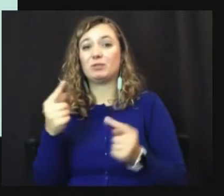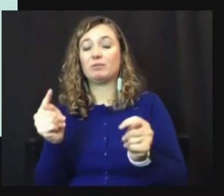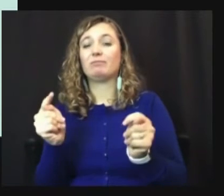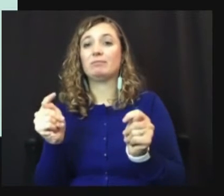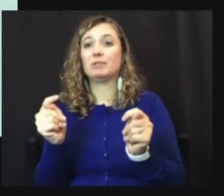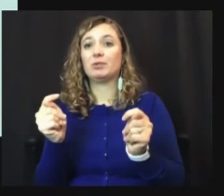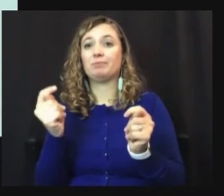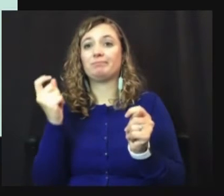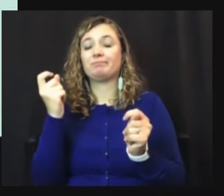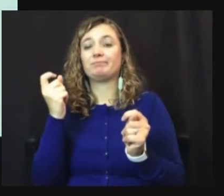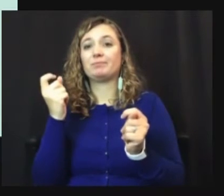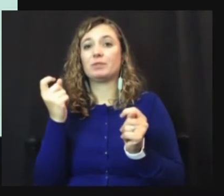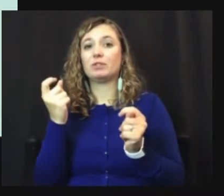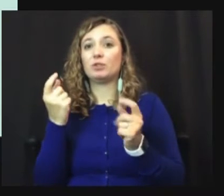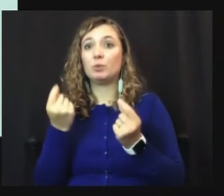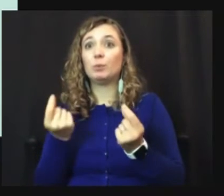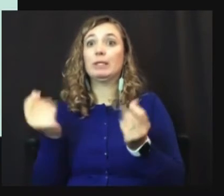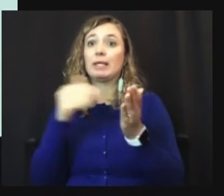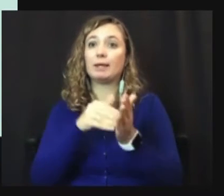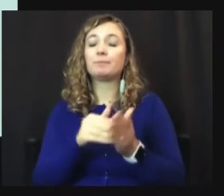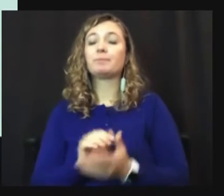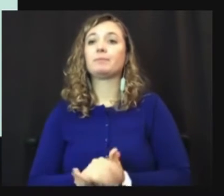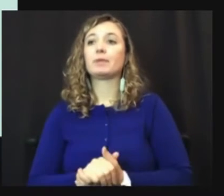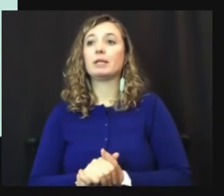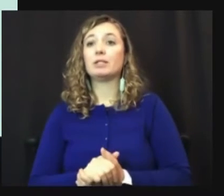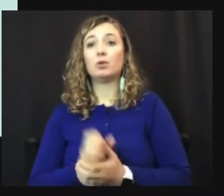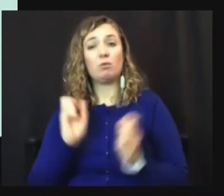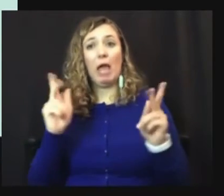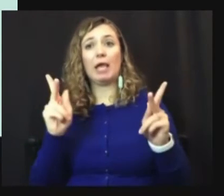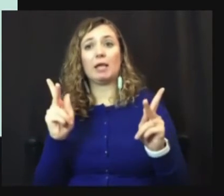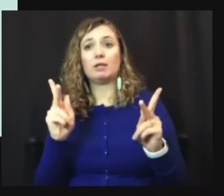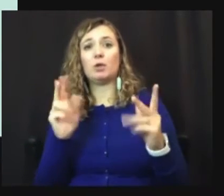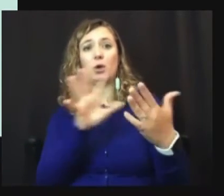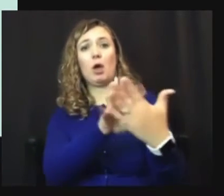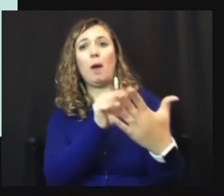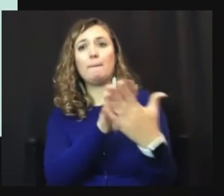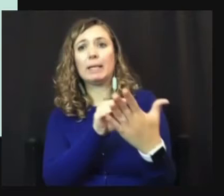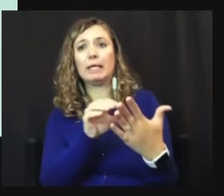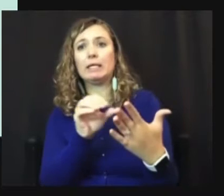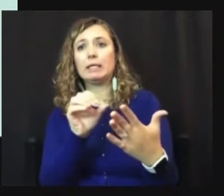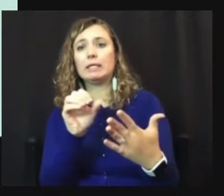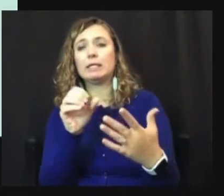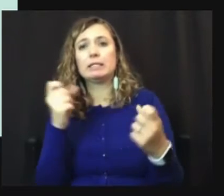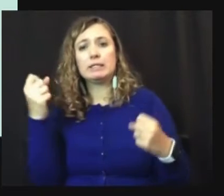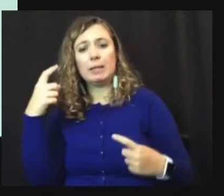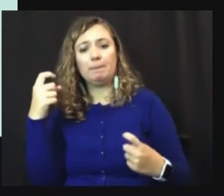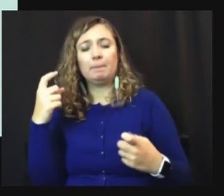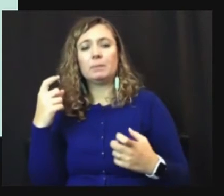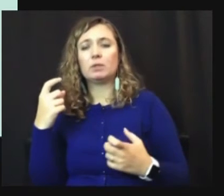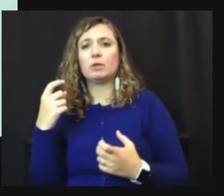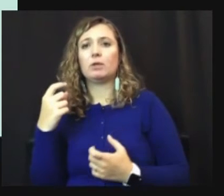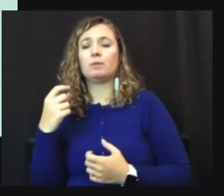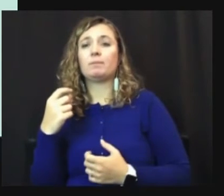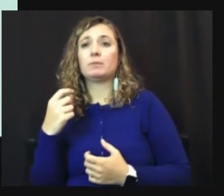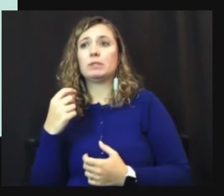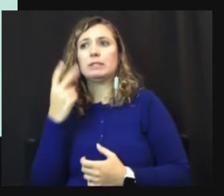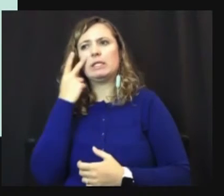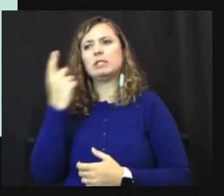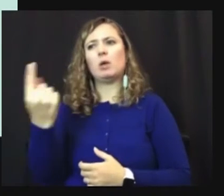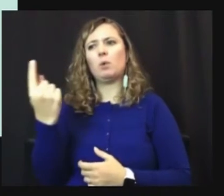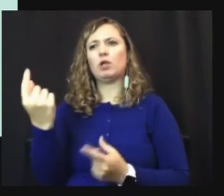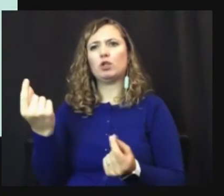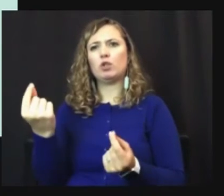try out STEMming. It's okay to copy STEMs, to see someone doing a STEM and trying that